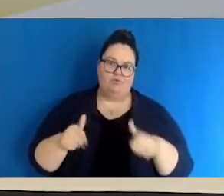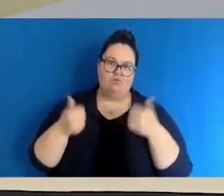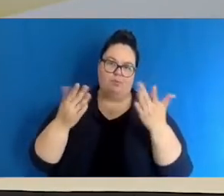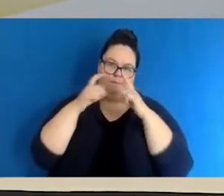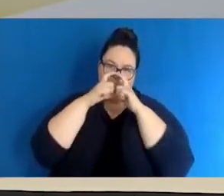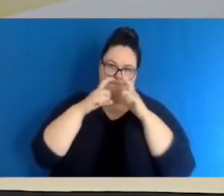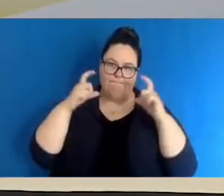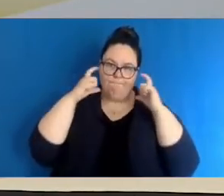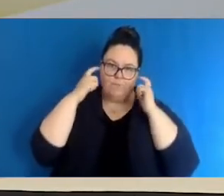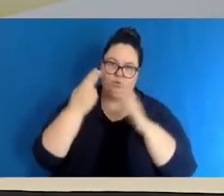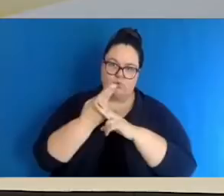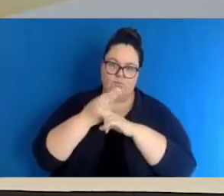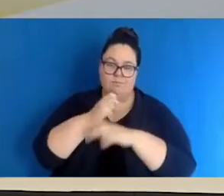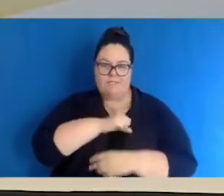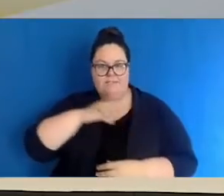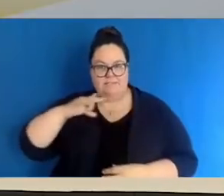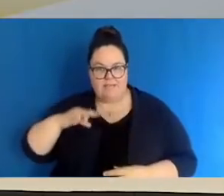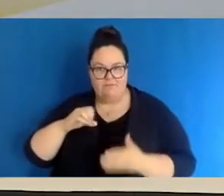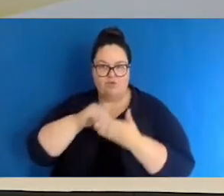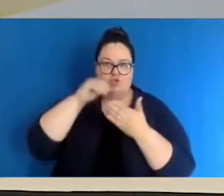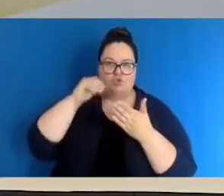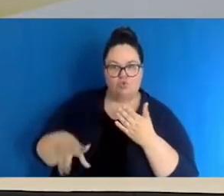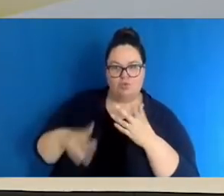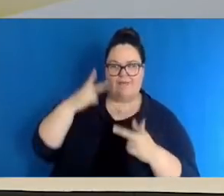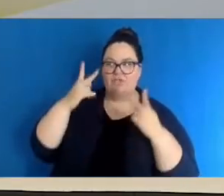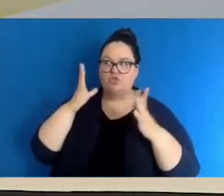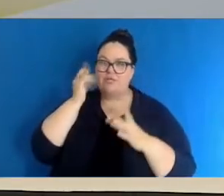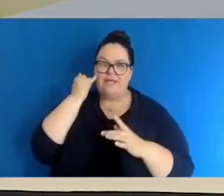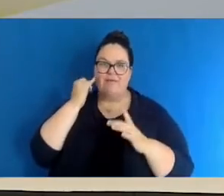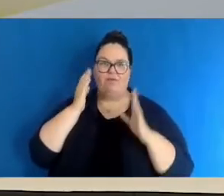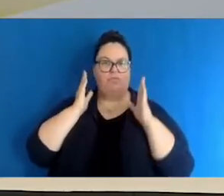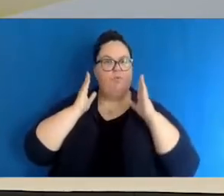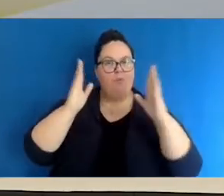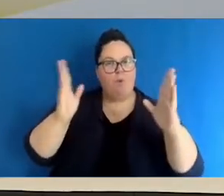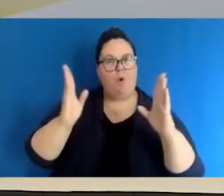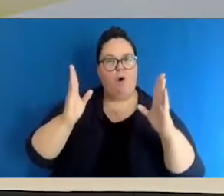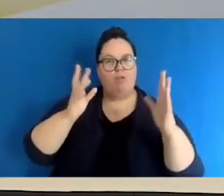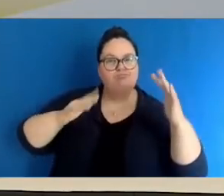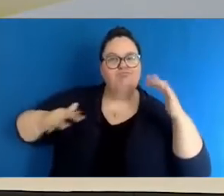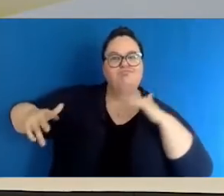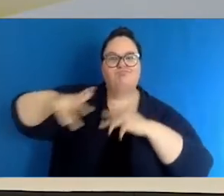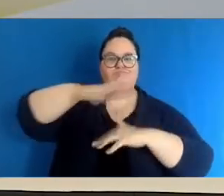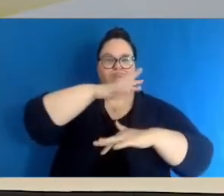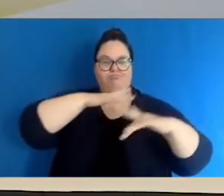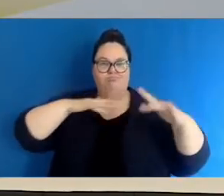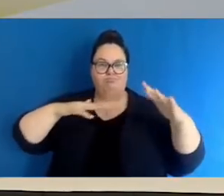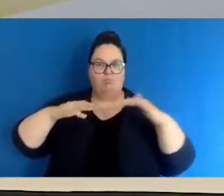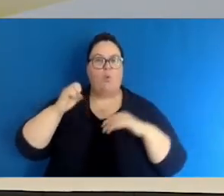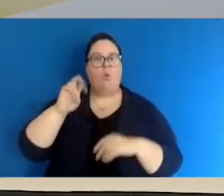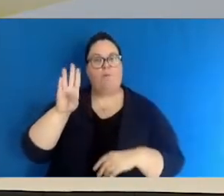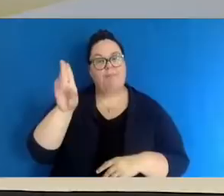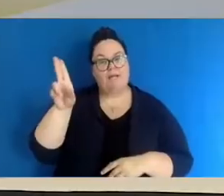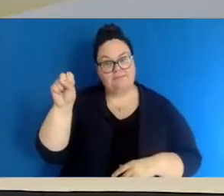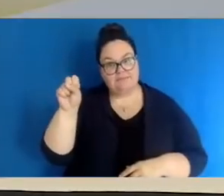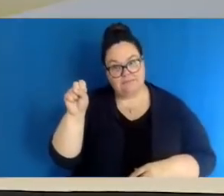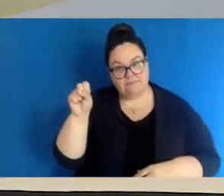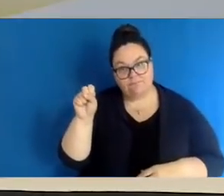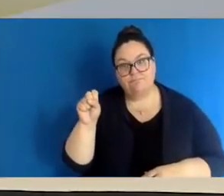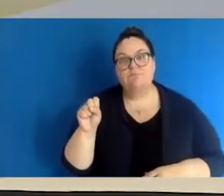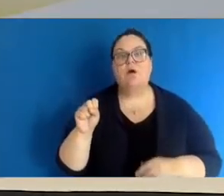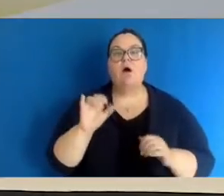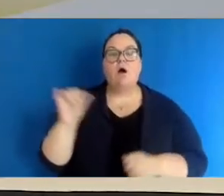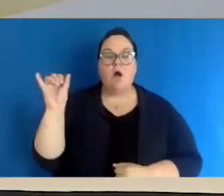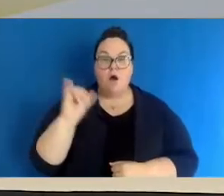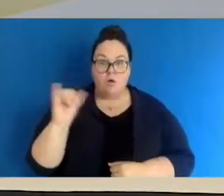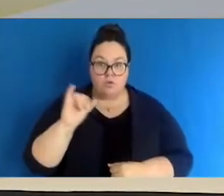worn by staff, students, and visitors when transitioning through school buildings, and for all staff and students on school buses. In addition,